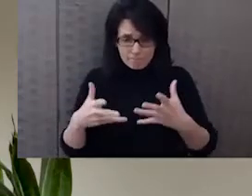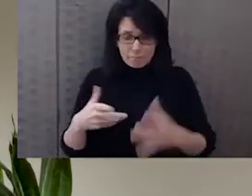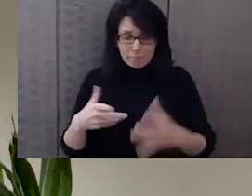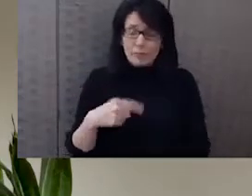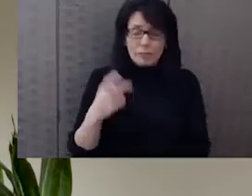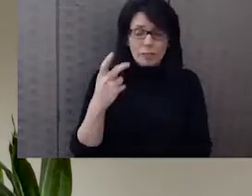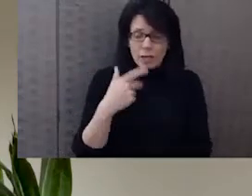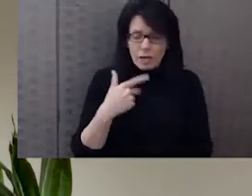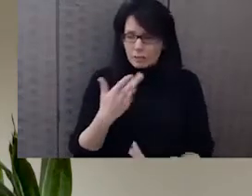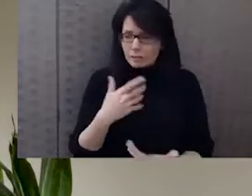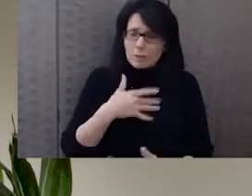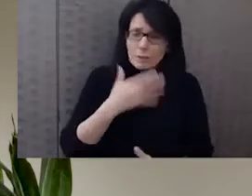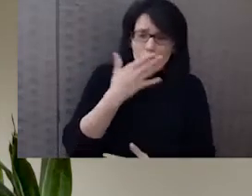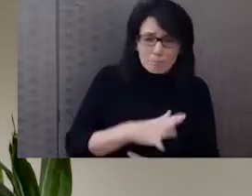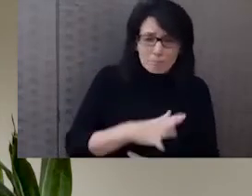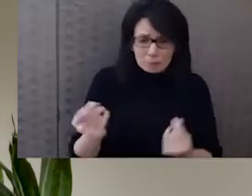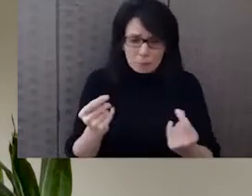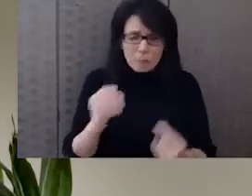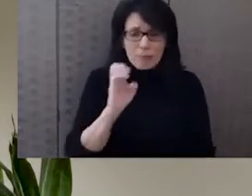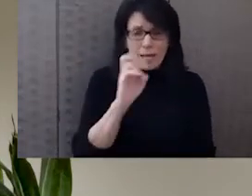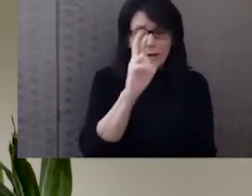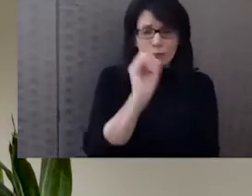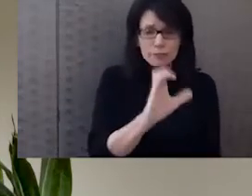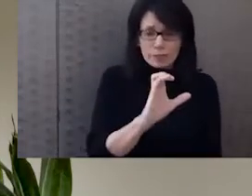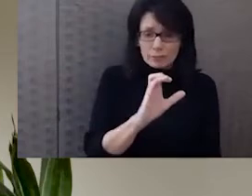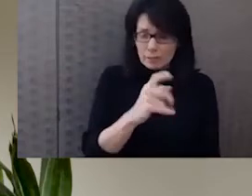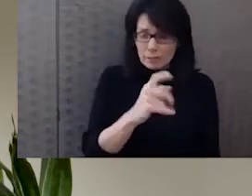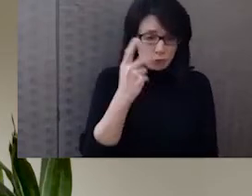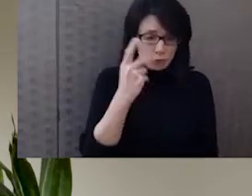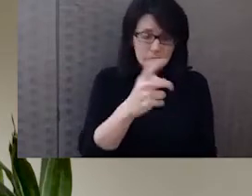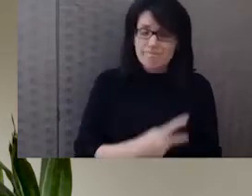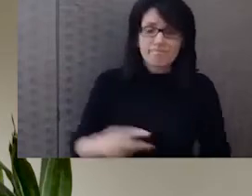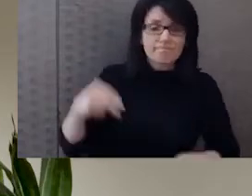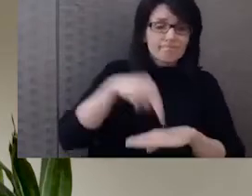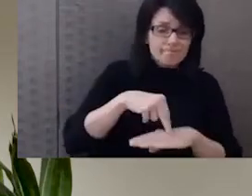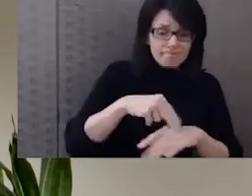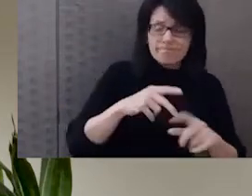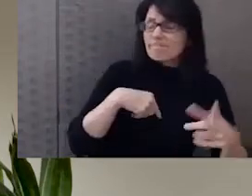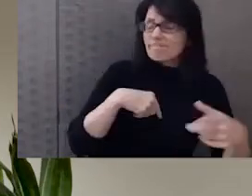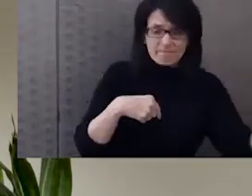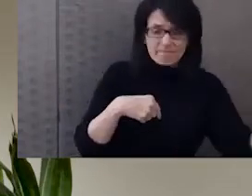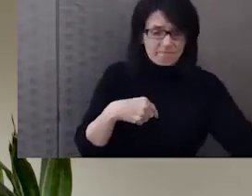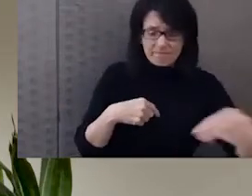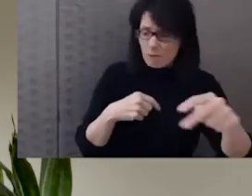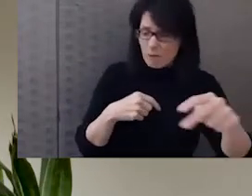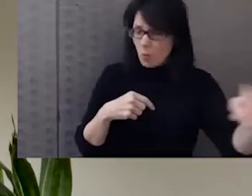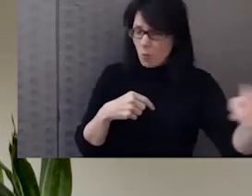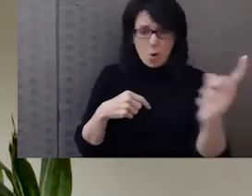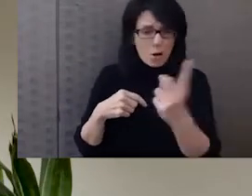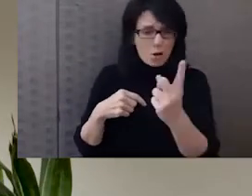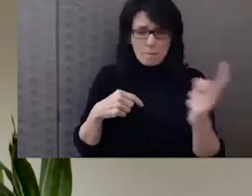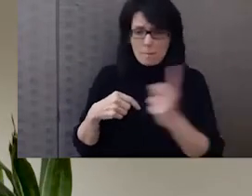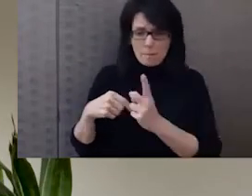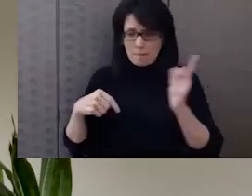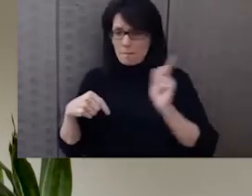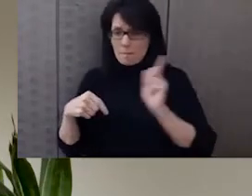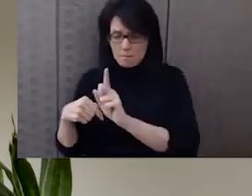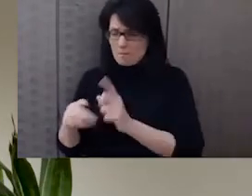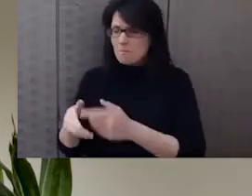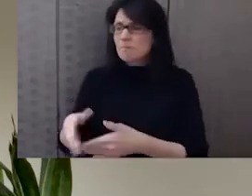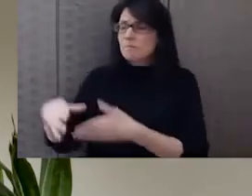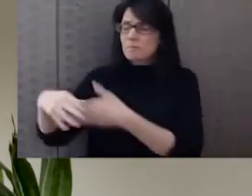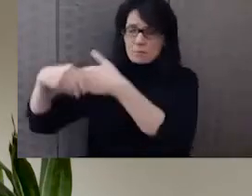rise up out of his seat in the front row, walk up to the stage, and reach out his hand to this young man, who took it,